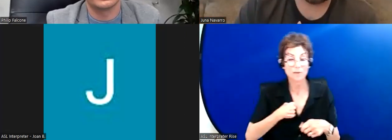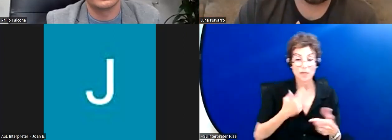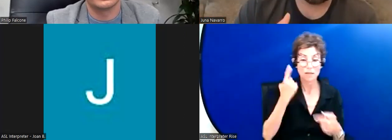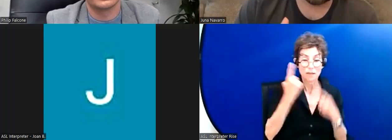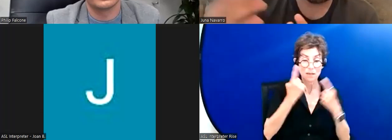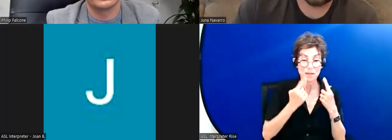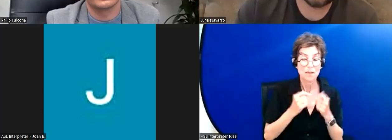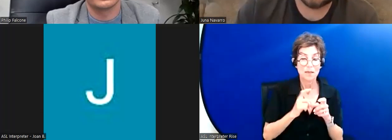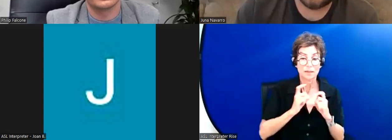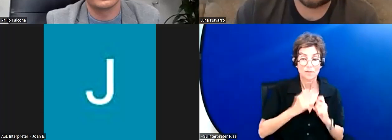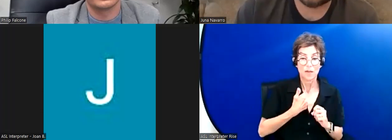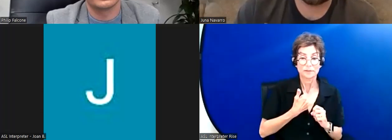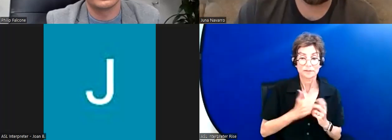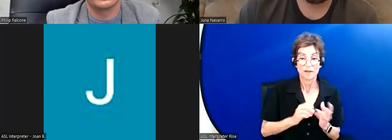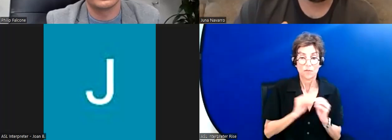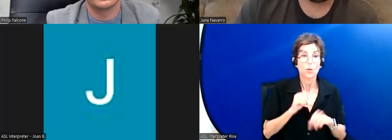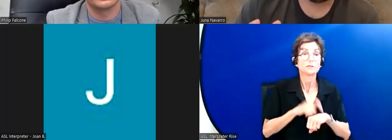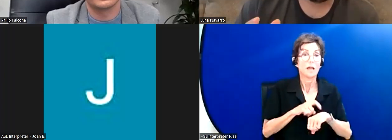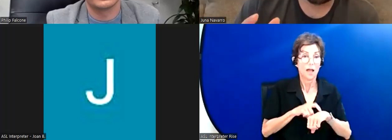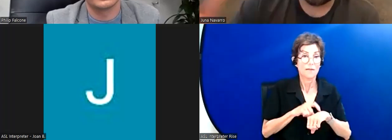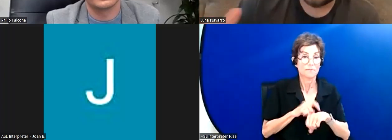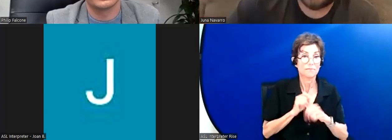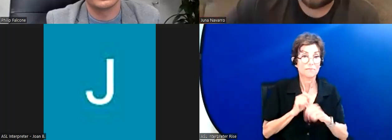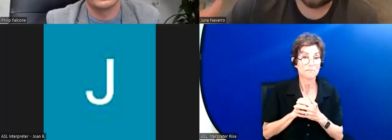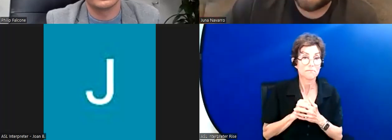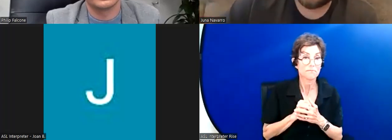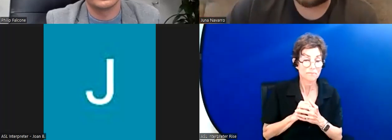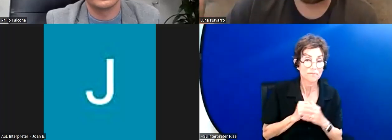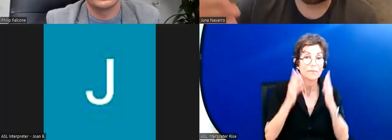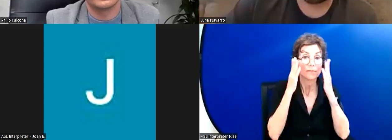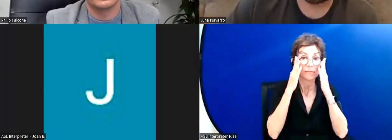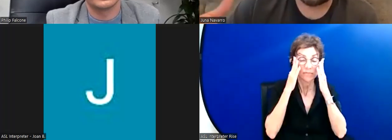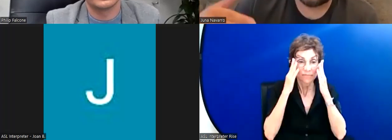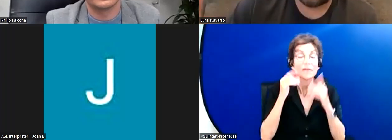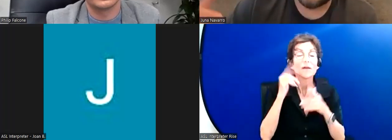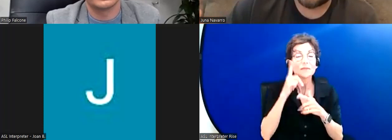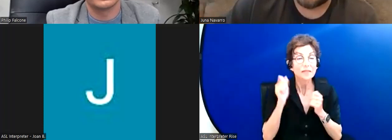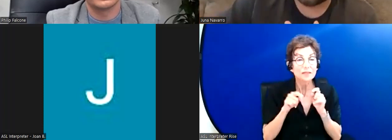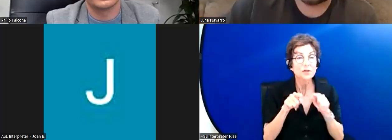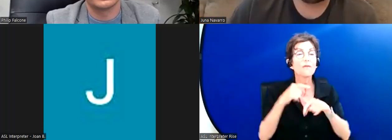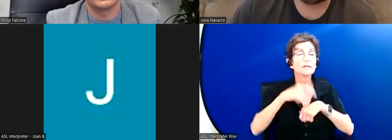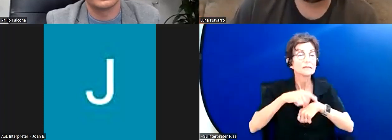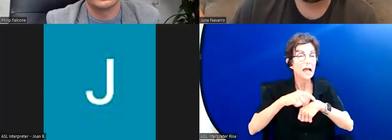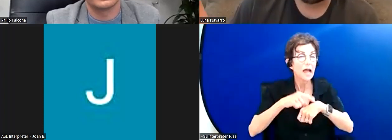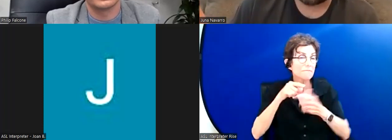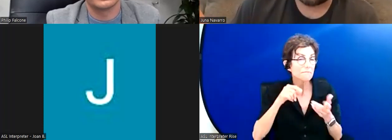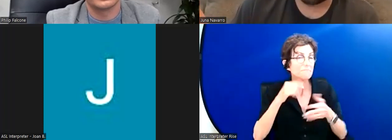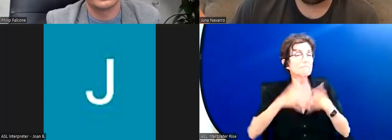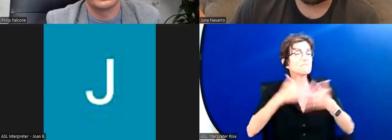artists too, like if you're going to pitch a timeline, like over time, you'll have experience and you'll understand like what your true capacity